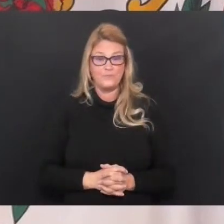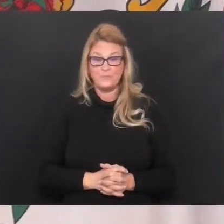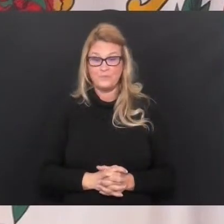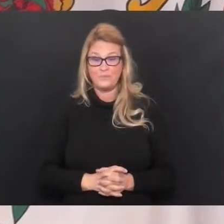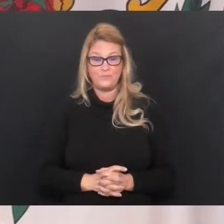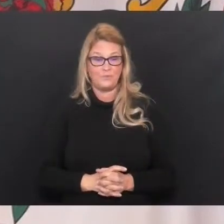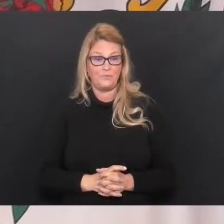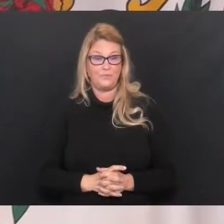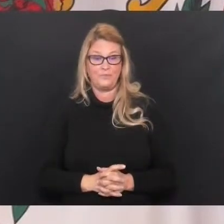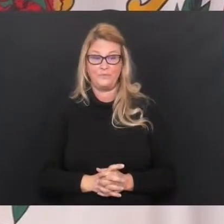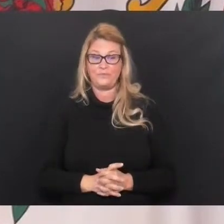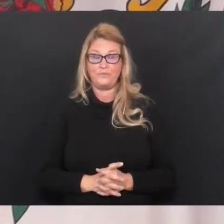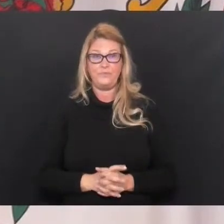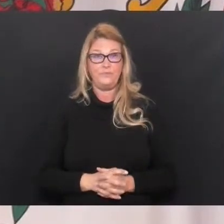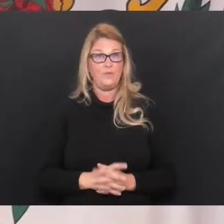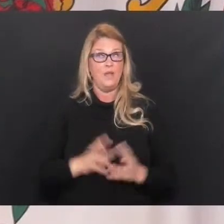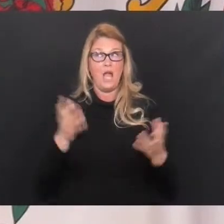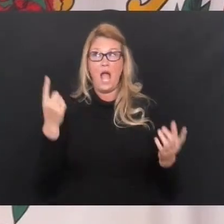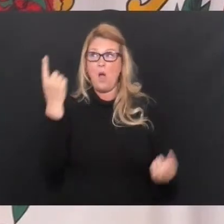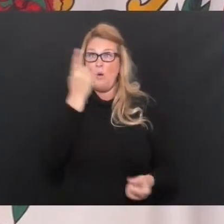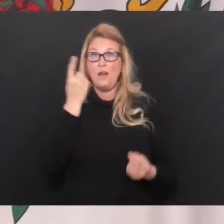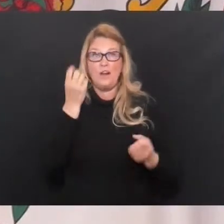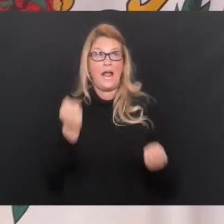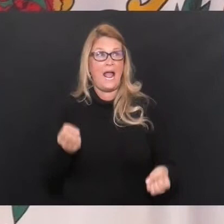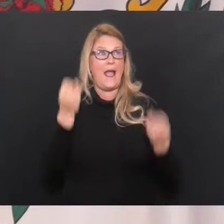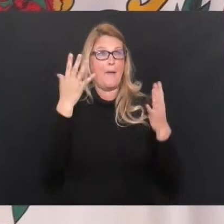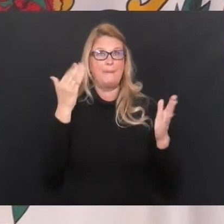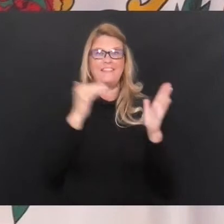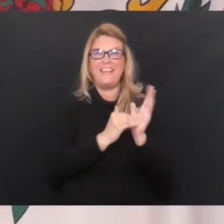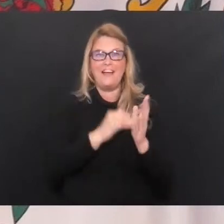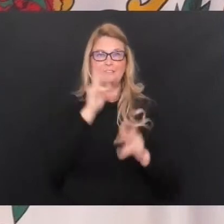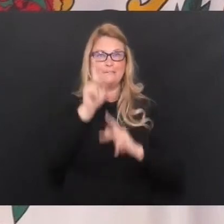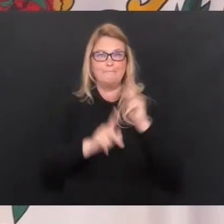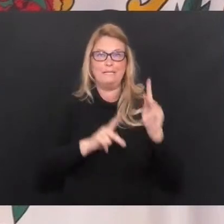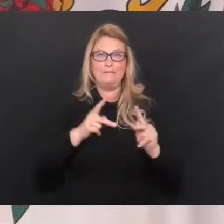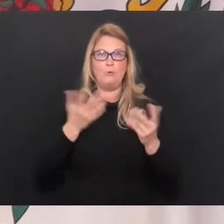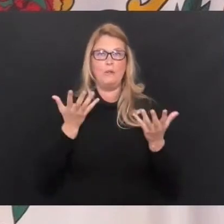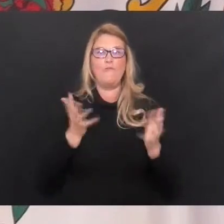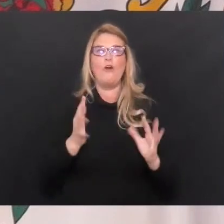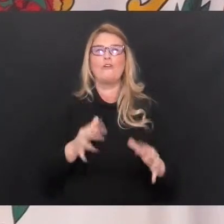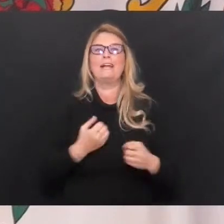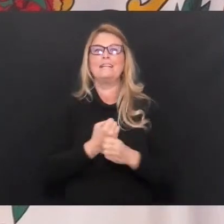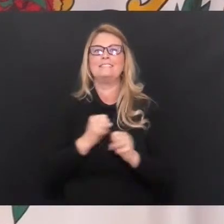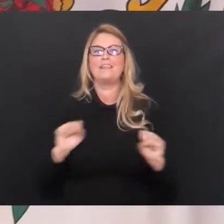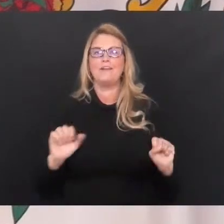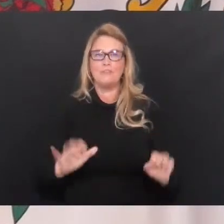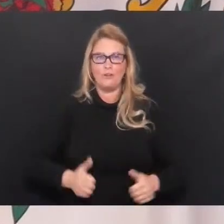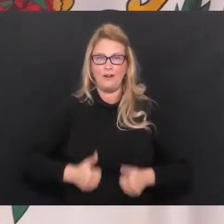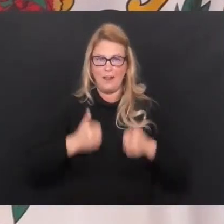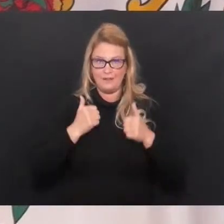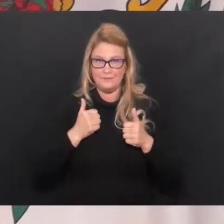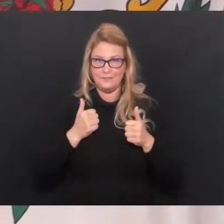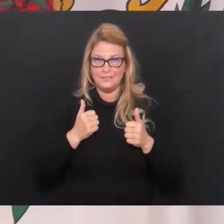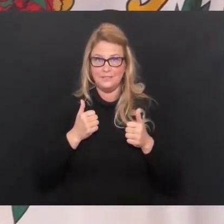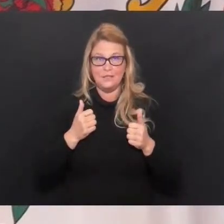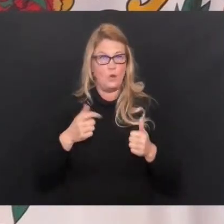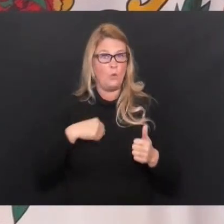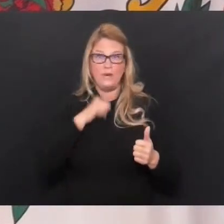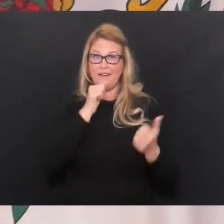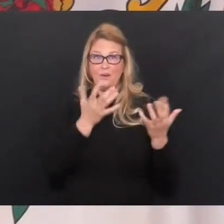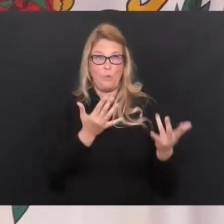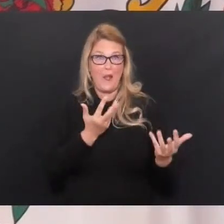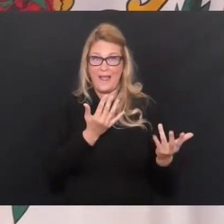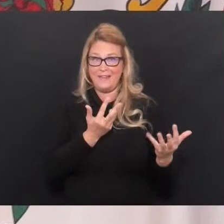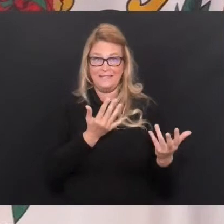many thousands and thousands of West Virginians that we saved their lives because we moved. We didn't mess